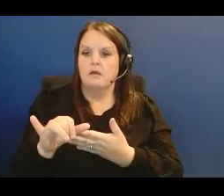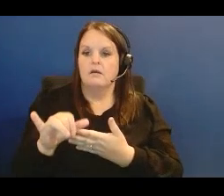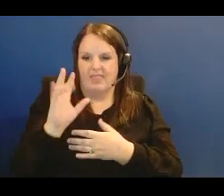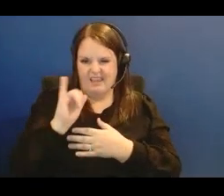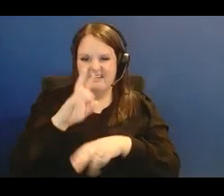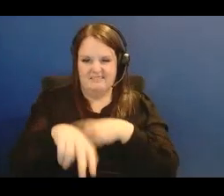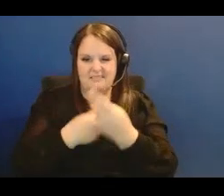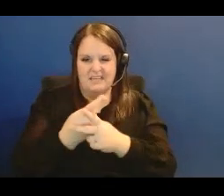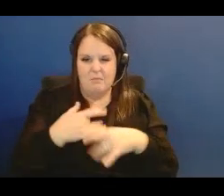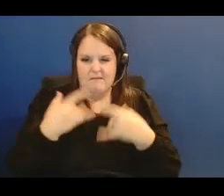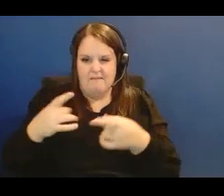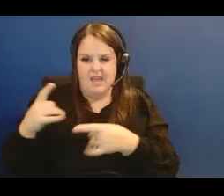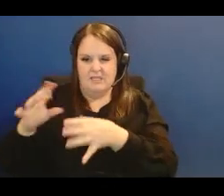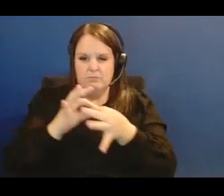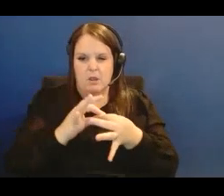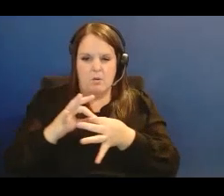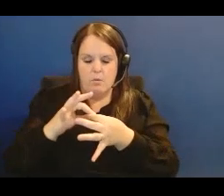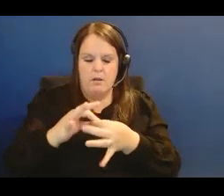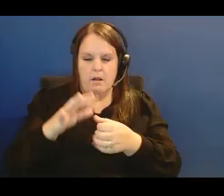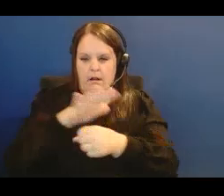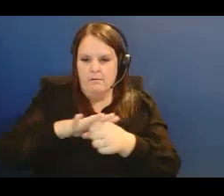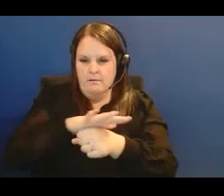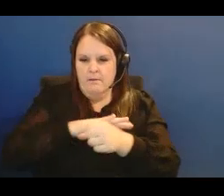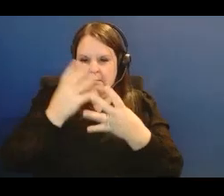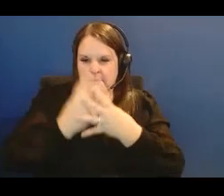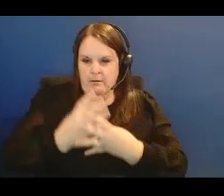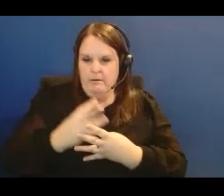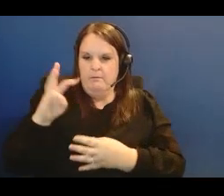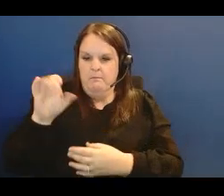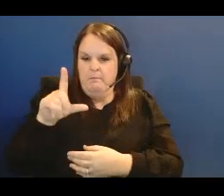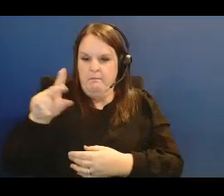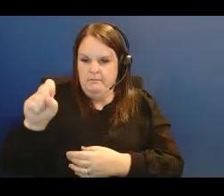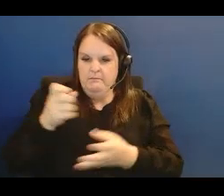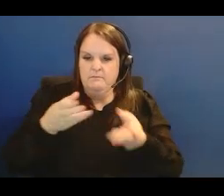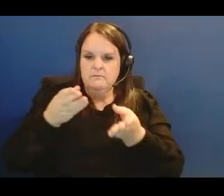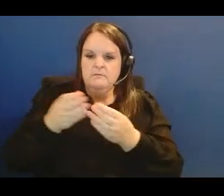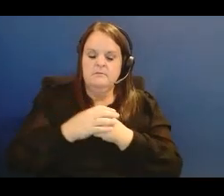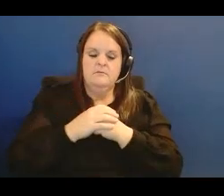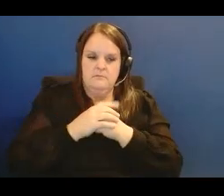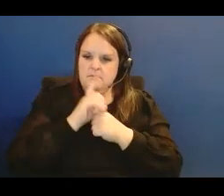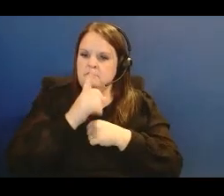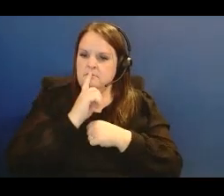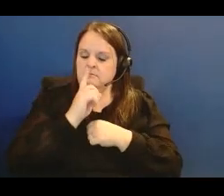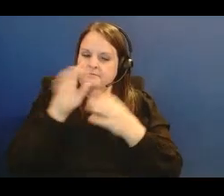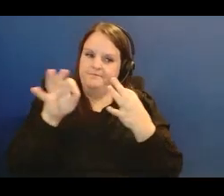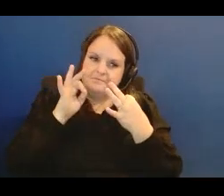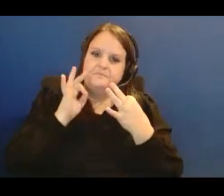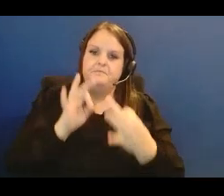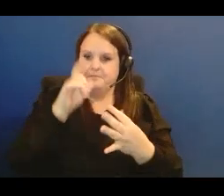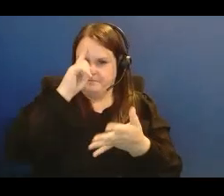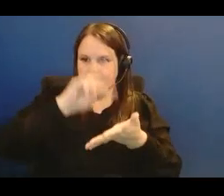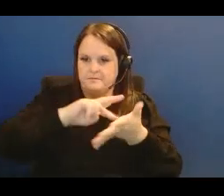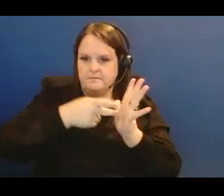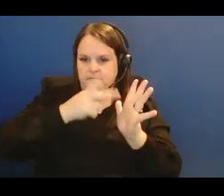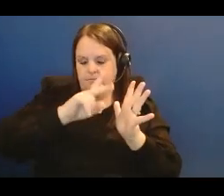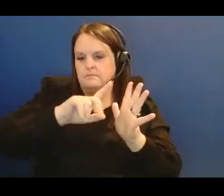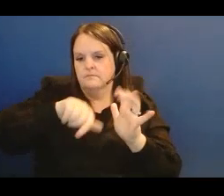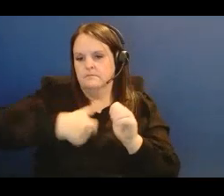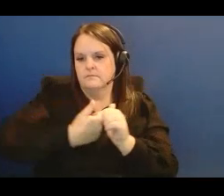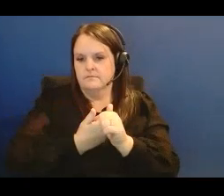by coordinating on-site screenings and wellness services. So it was a really, really purposeful event that